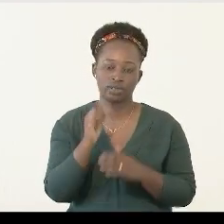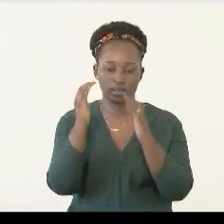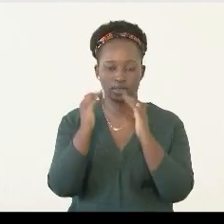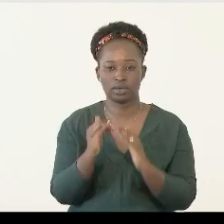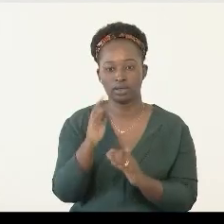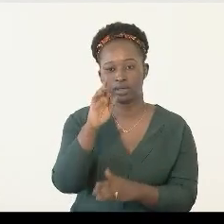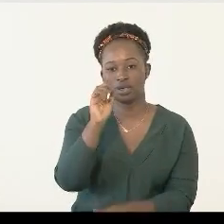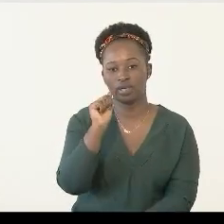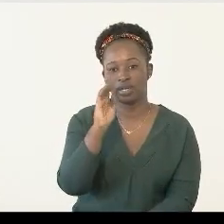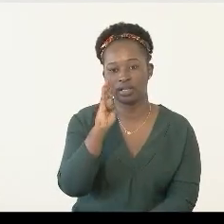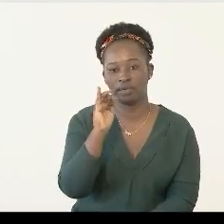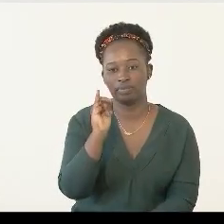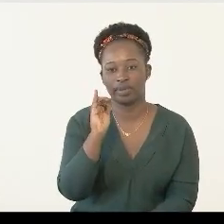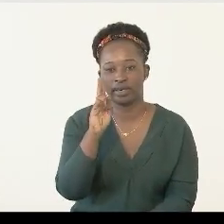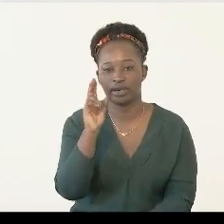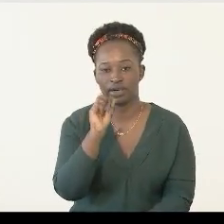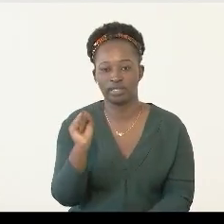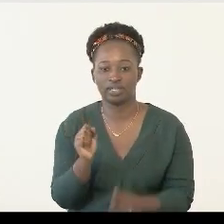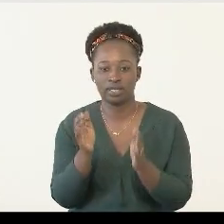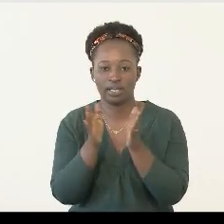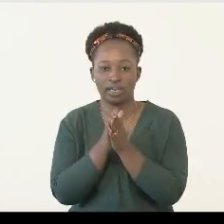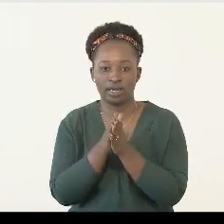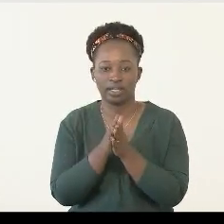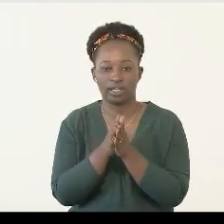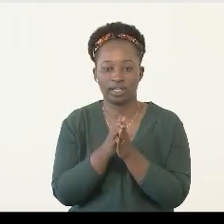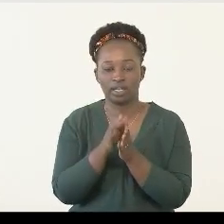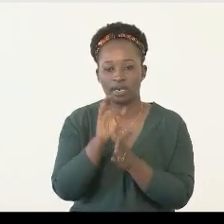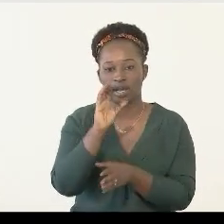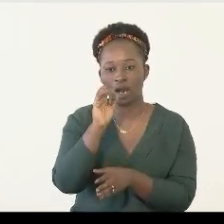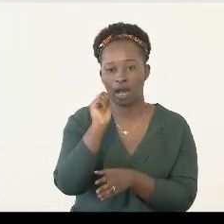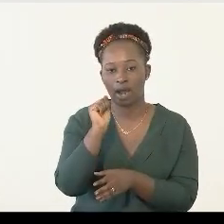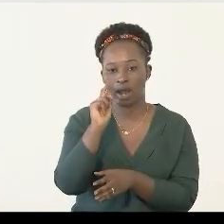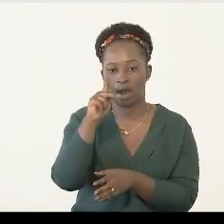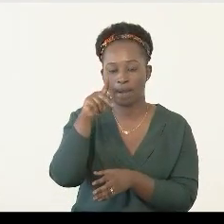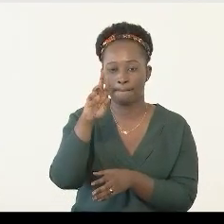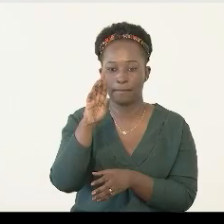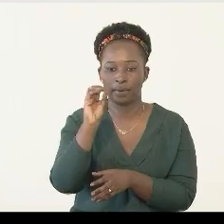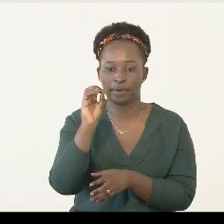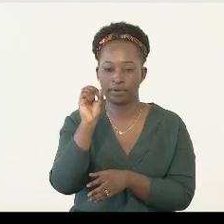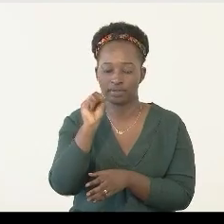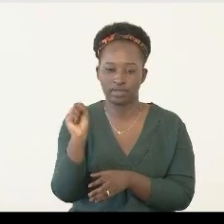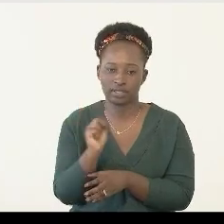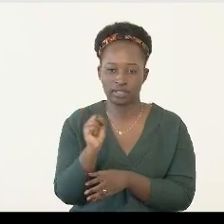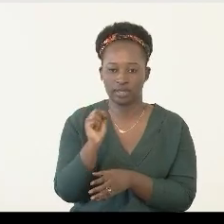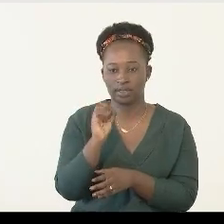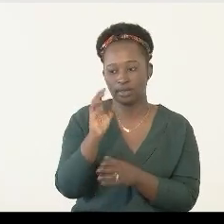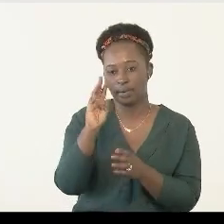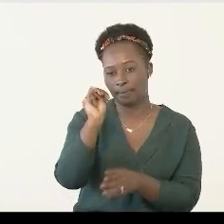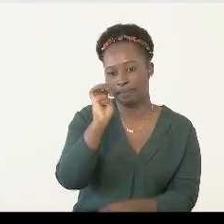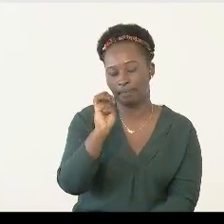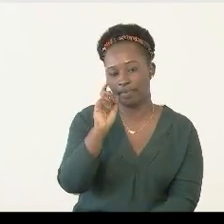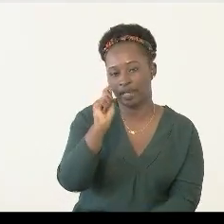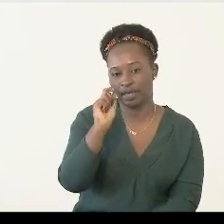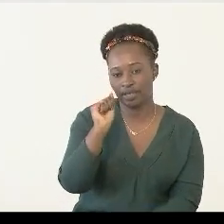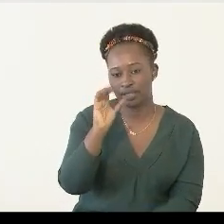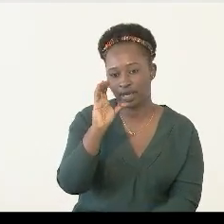and ulna. Then from there we have carpals, metacarpals, and these are called